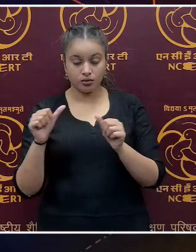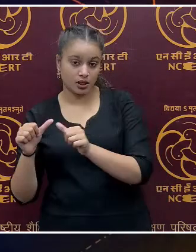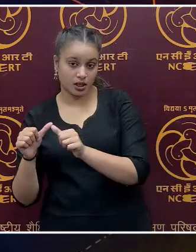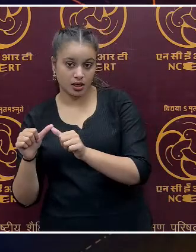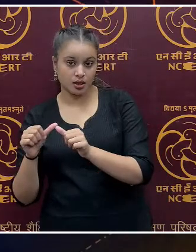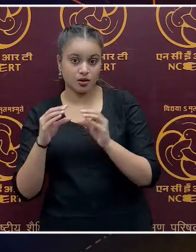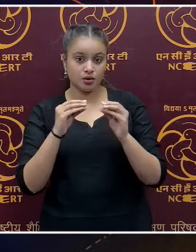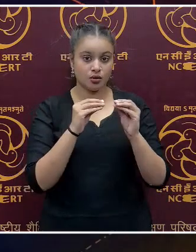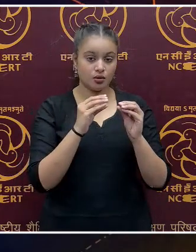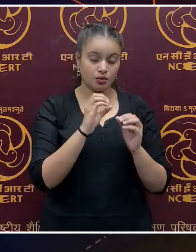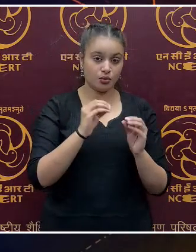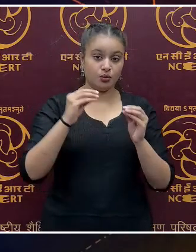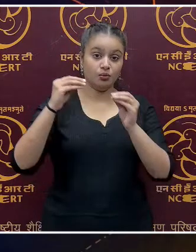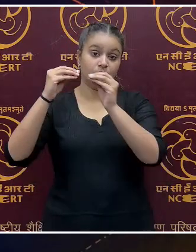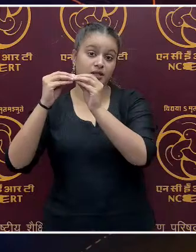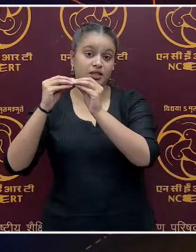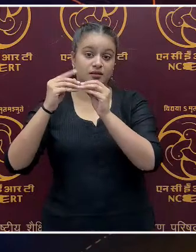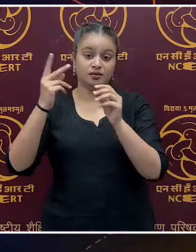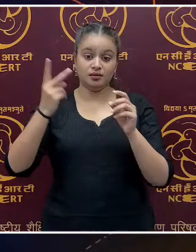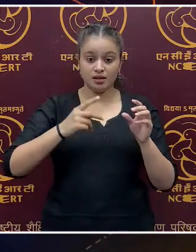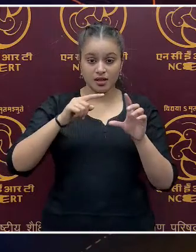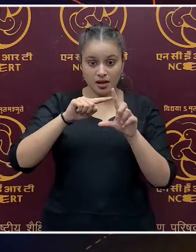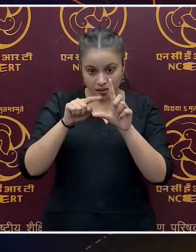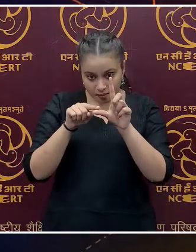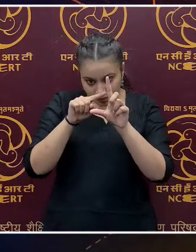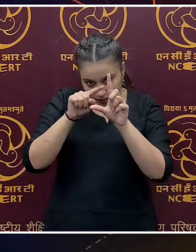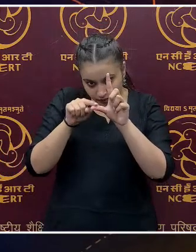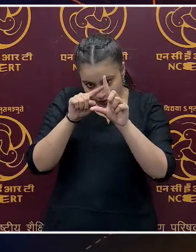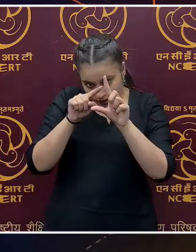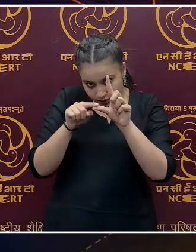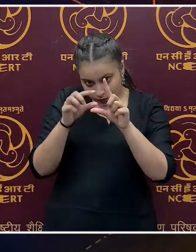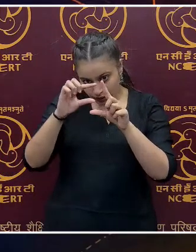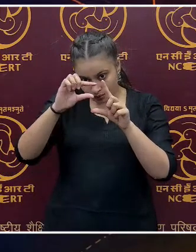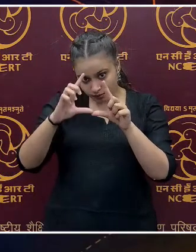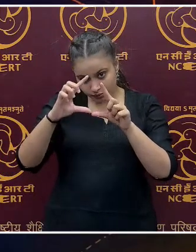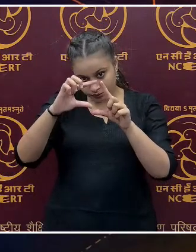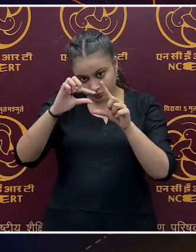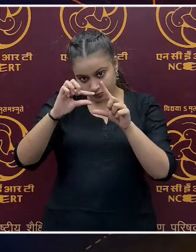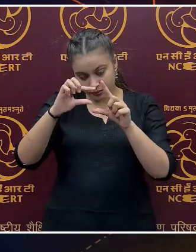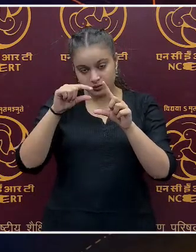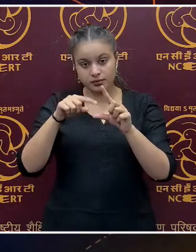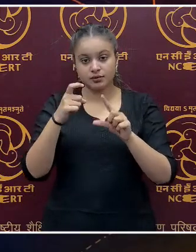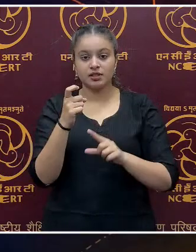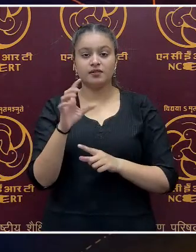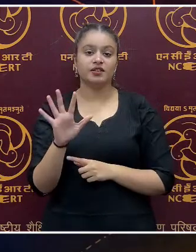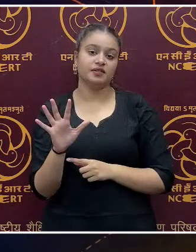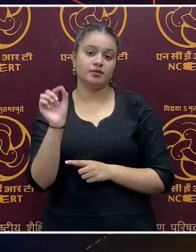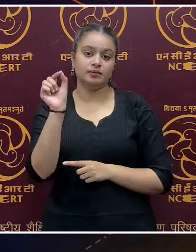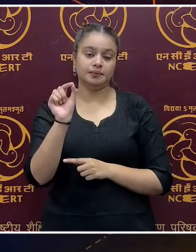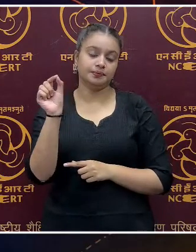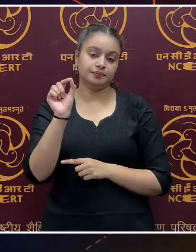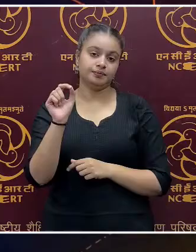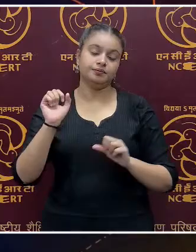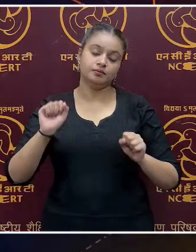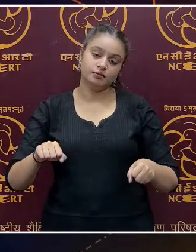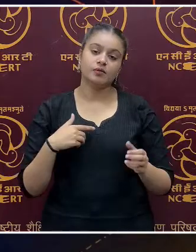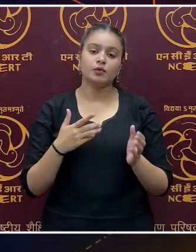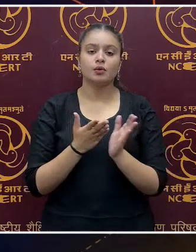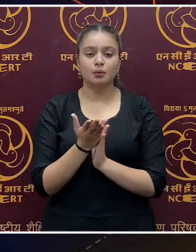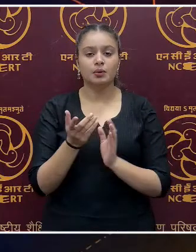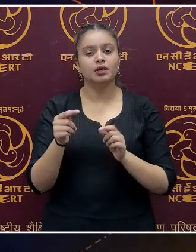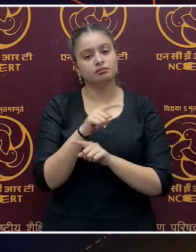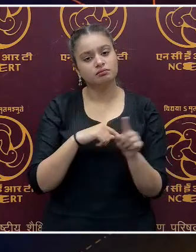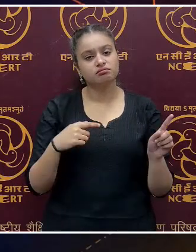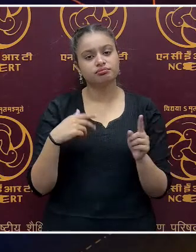second arm OB. In between, the distance between OA and OB, it is a 75 degrees. So, this is the way we